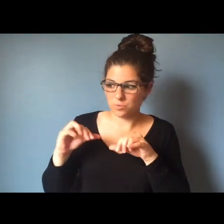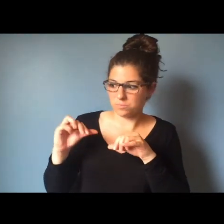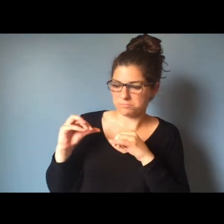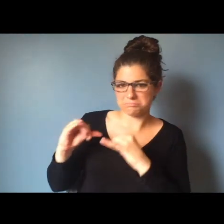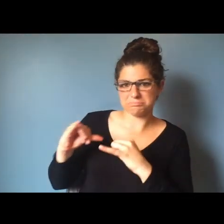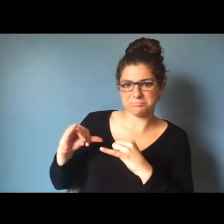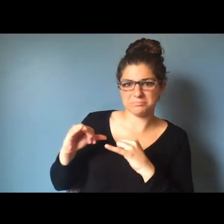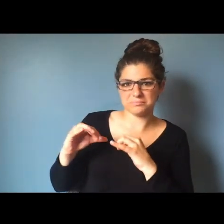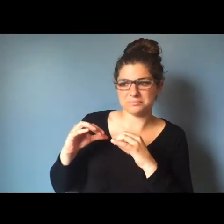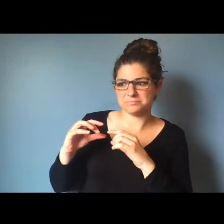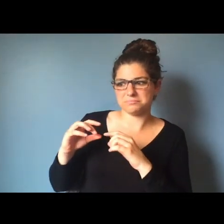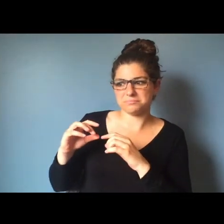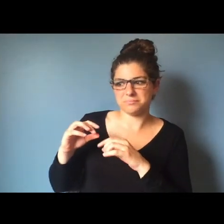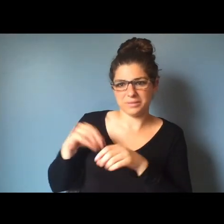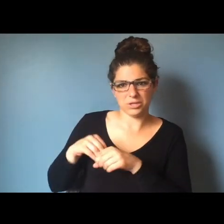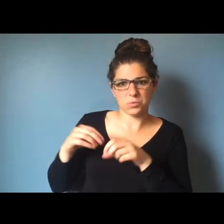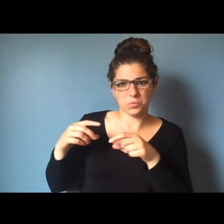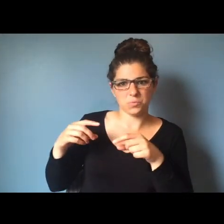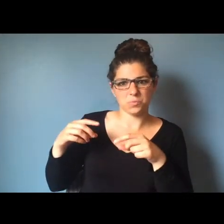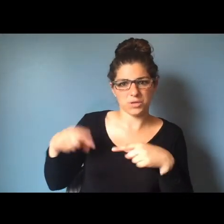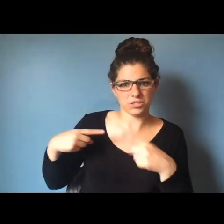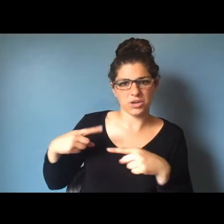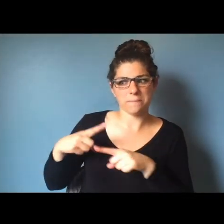that? What was the experience like